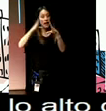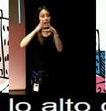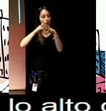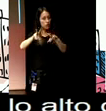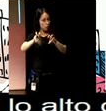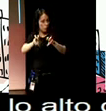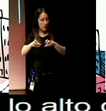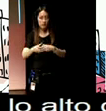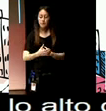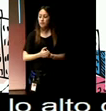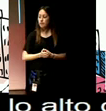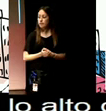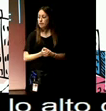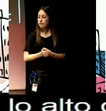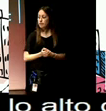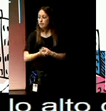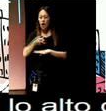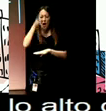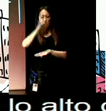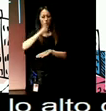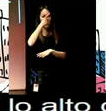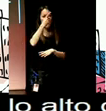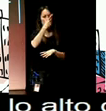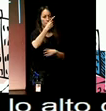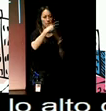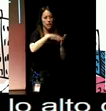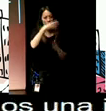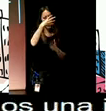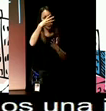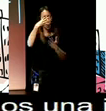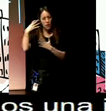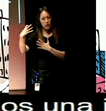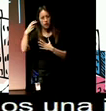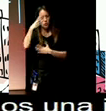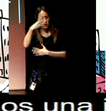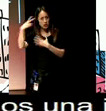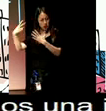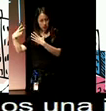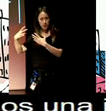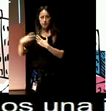1937, but on top of the ancient churches that were on that spot before.